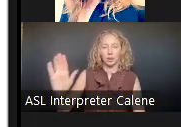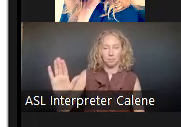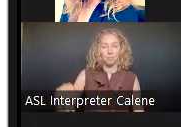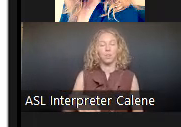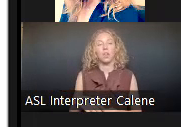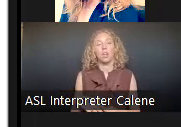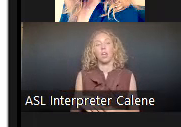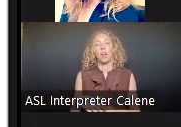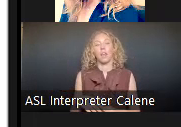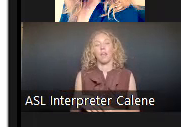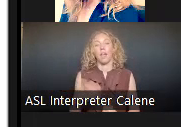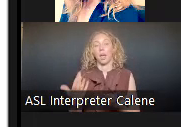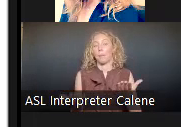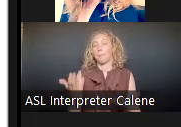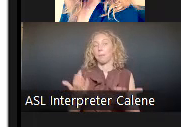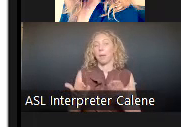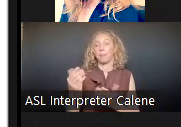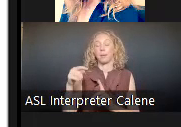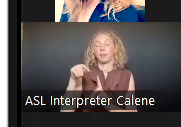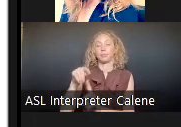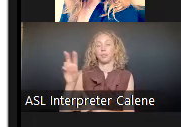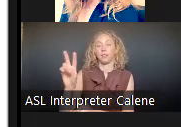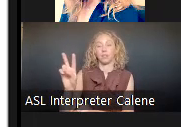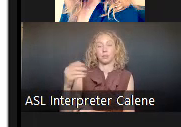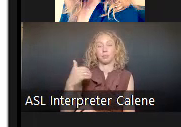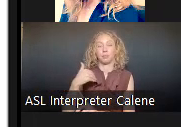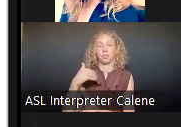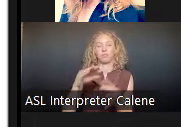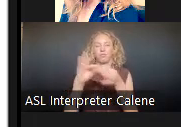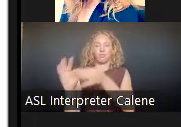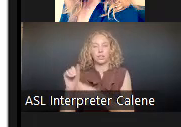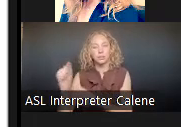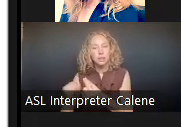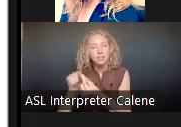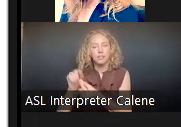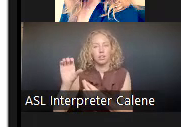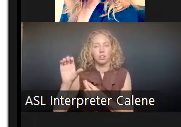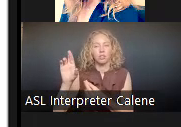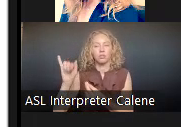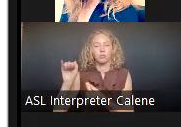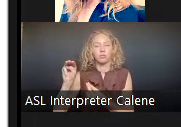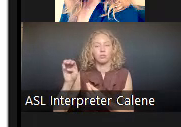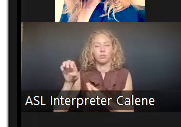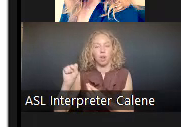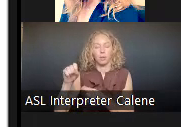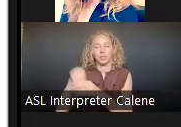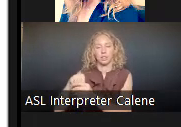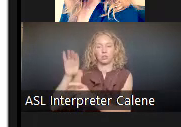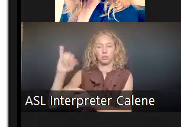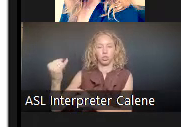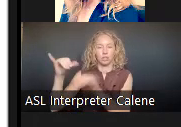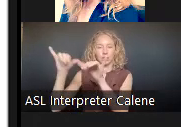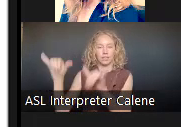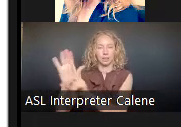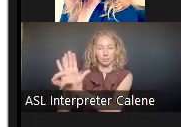and may have it's tied to specific crimes in the criminal justice system. So